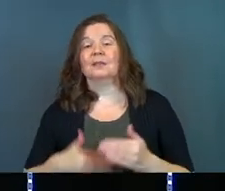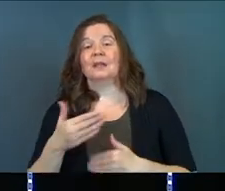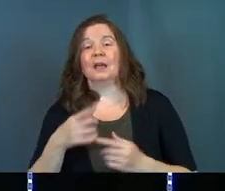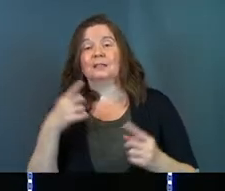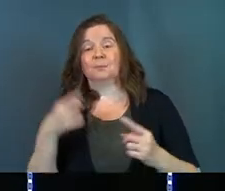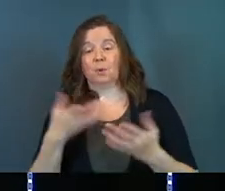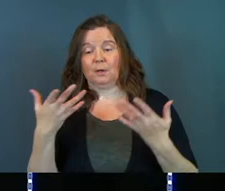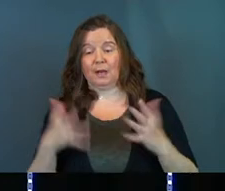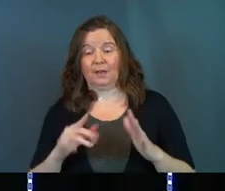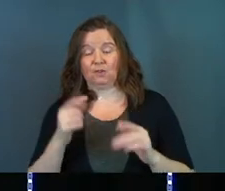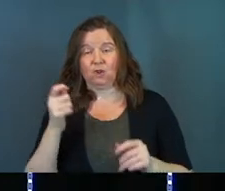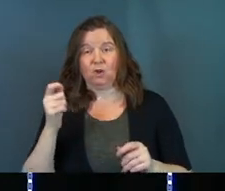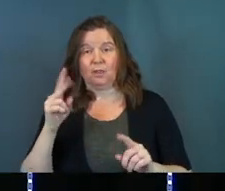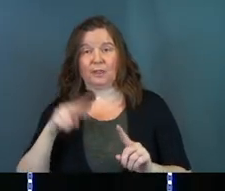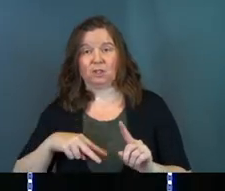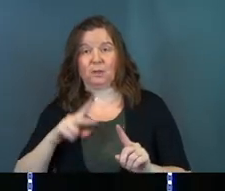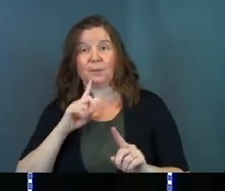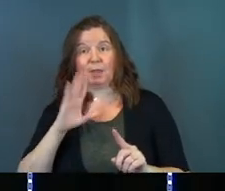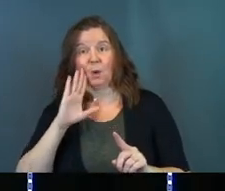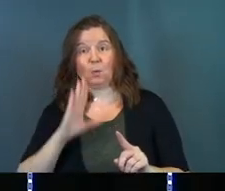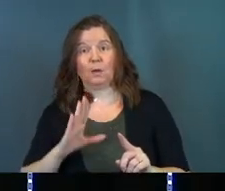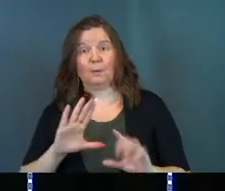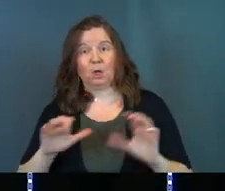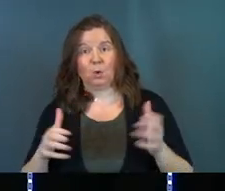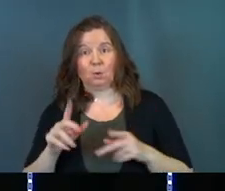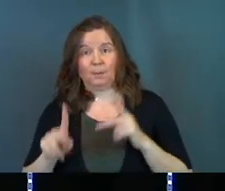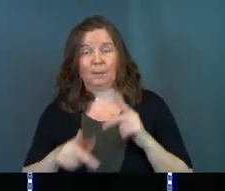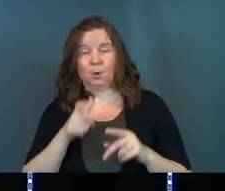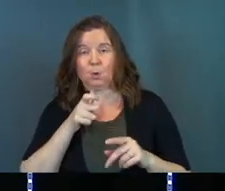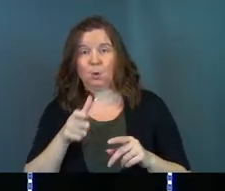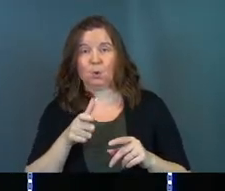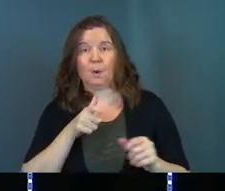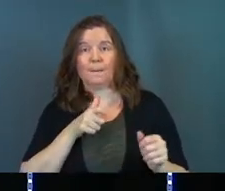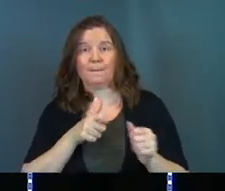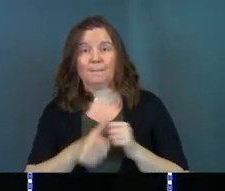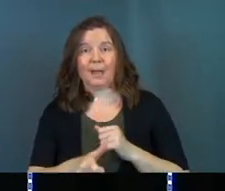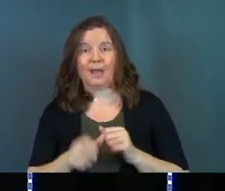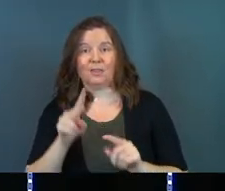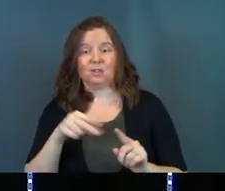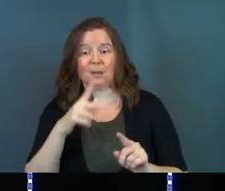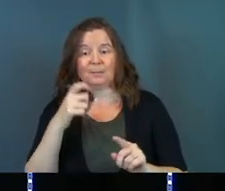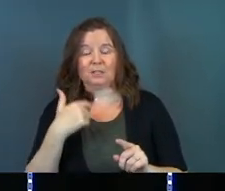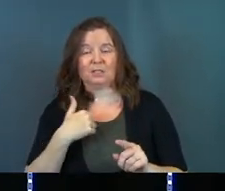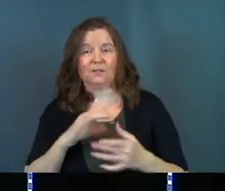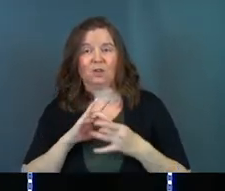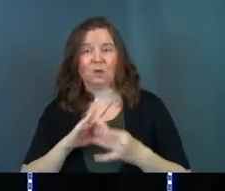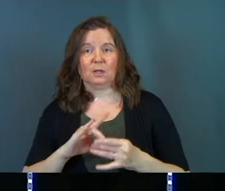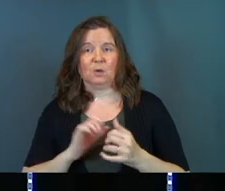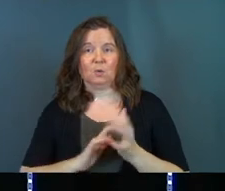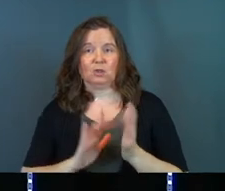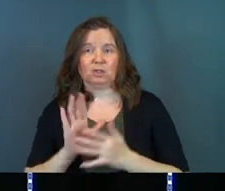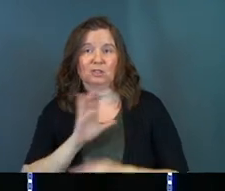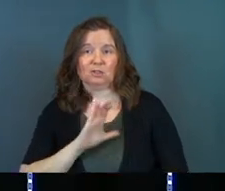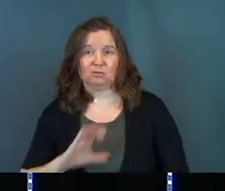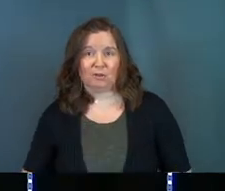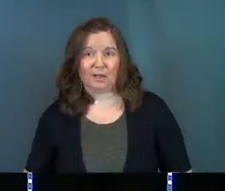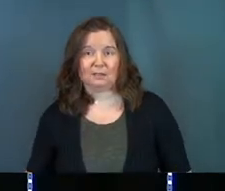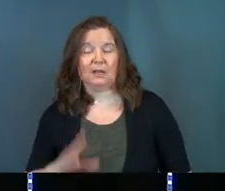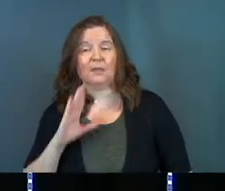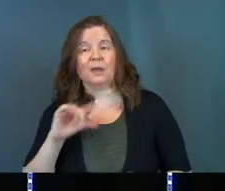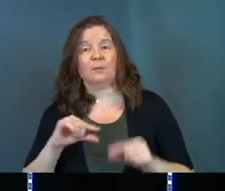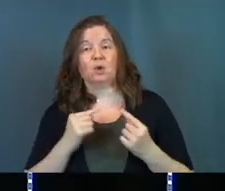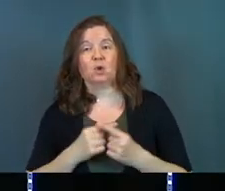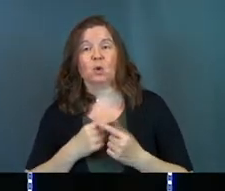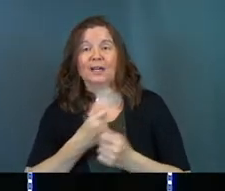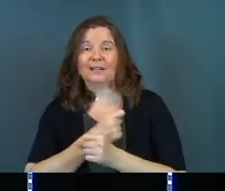Next point is after the judgment, there will be a group of people who pass the judgment because of their relationship with Jesus Christ. And there'll be